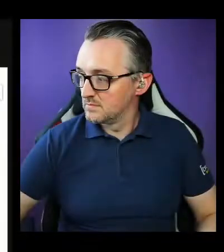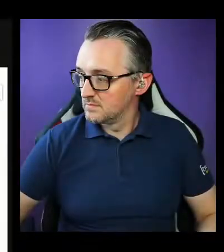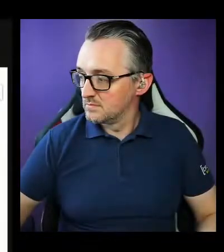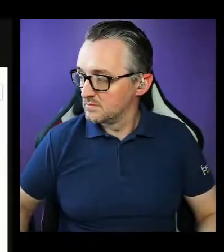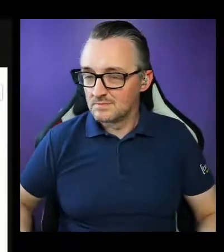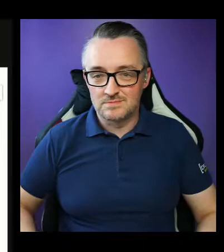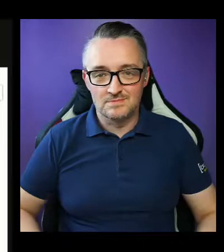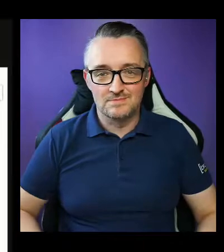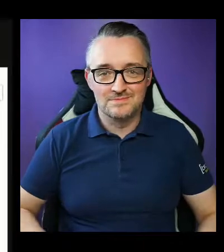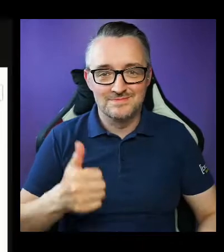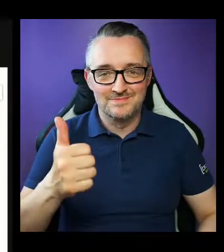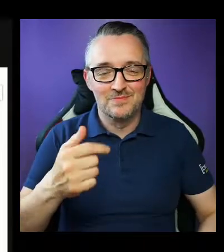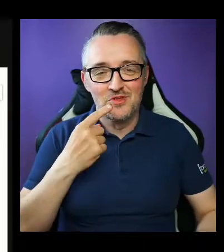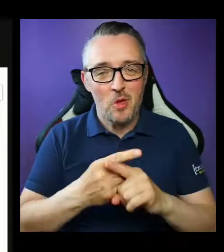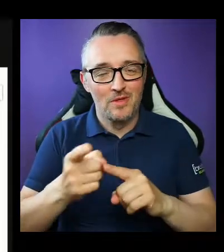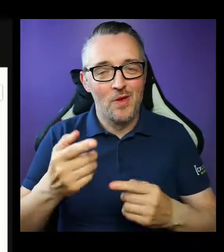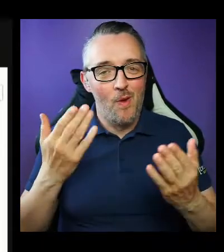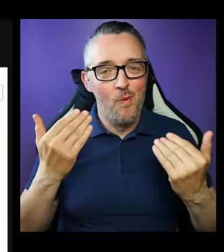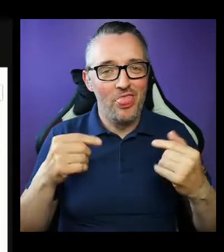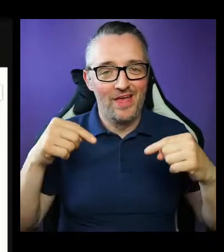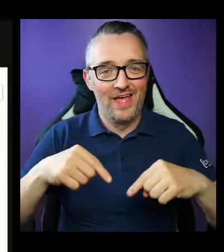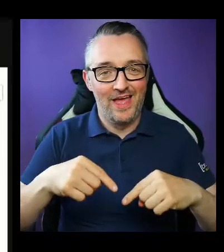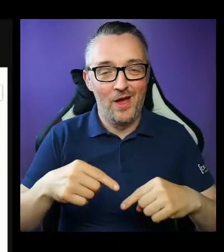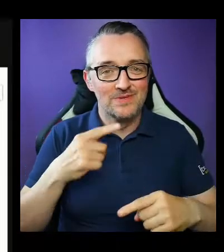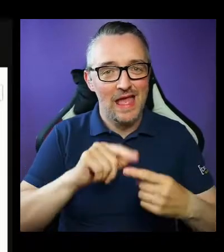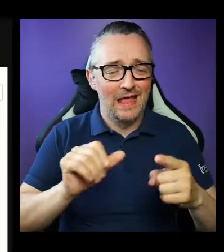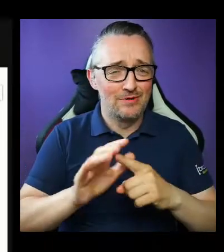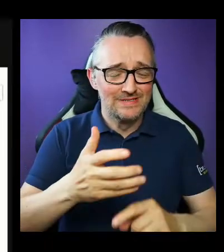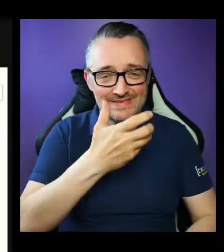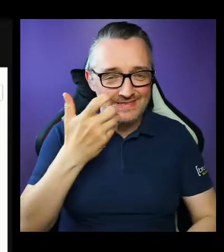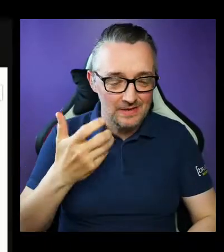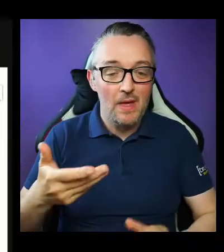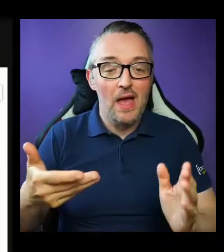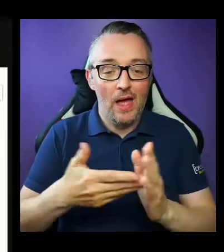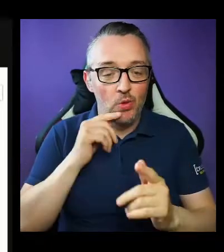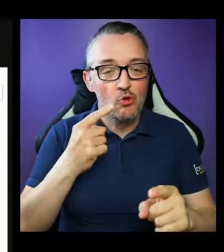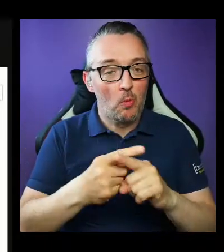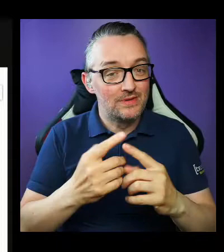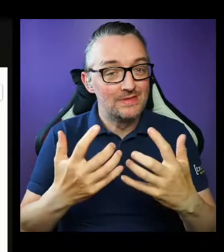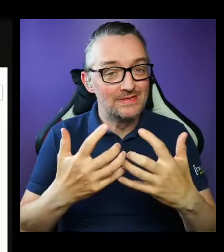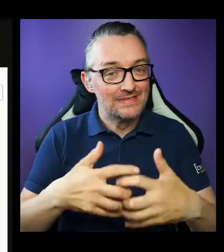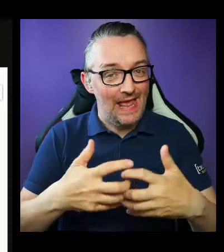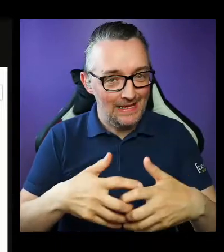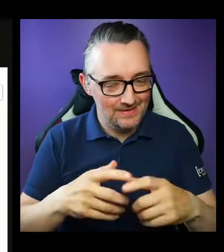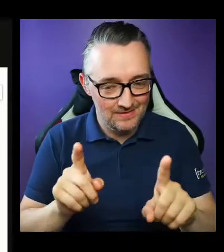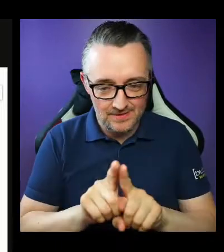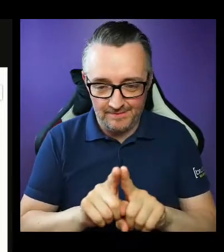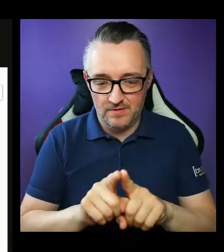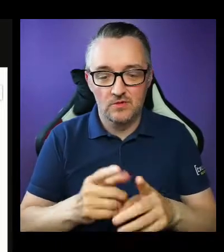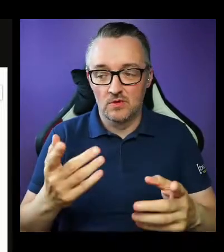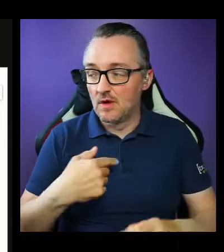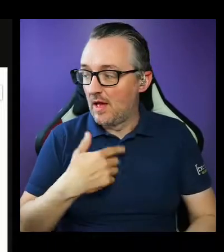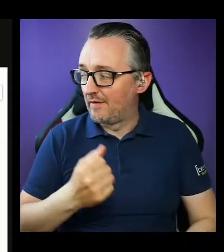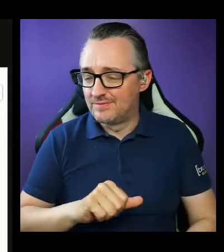all we can talk about because it's sunny, right? Yeah. But also, we'll talk about the tech stuff. So, yeah, we've got an